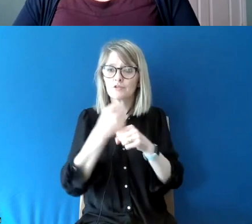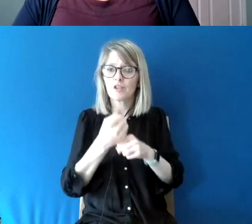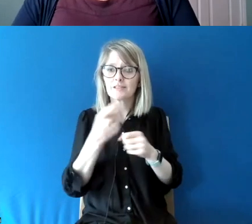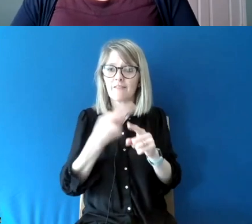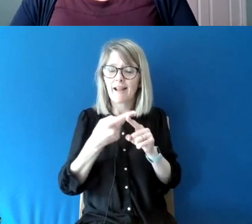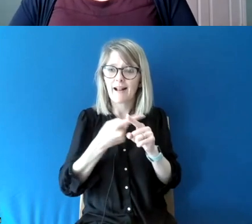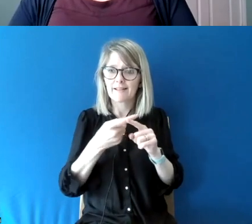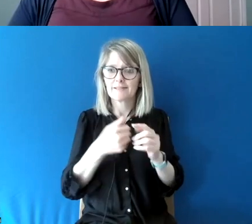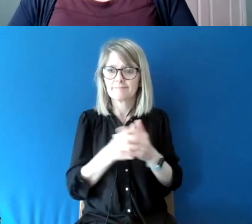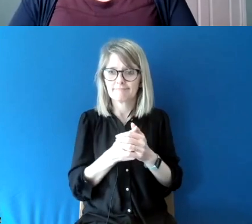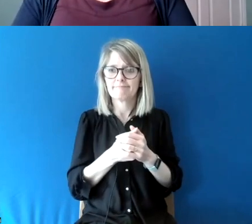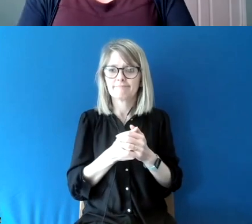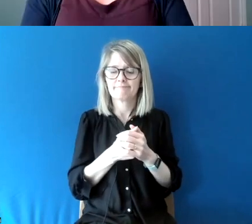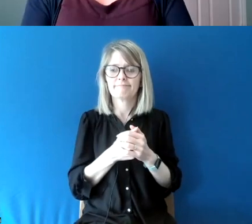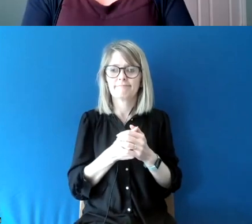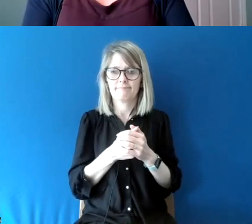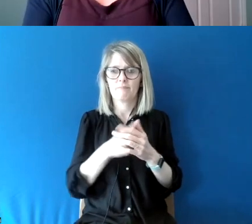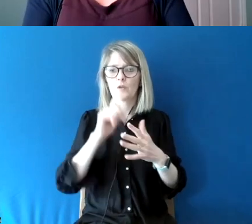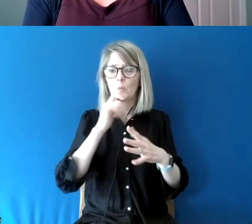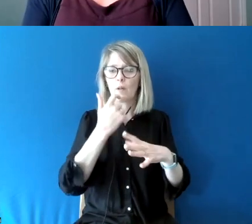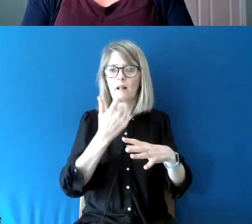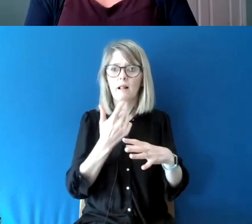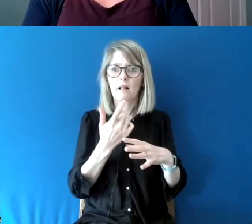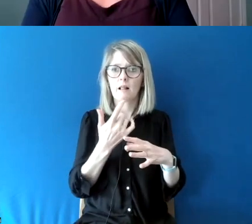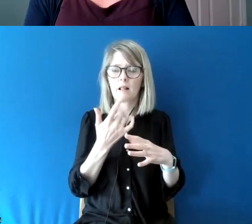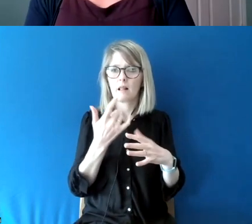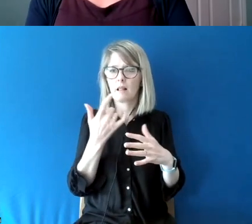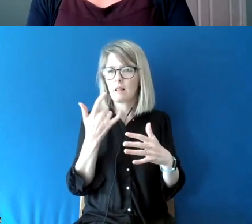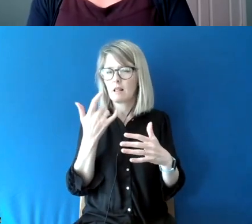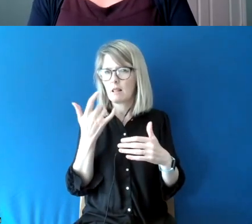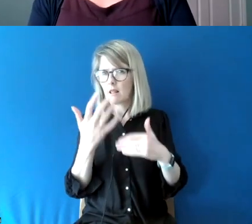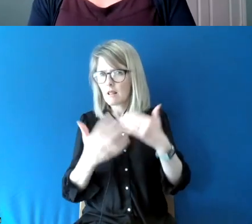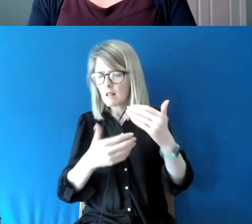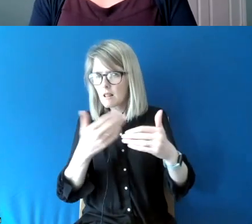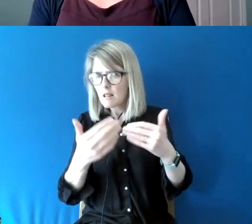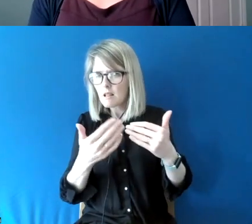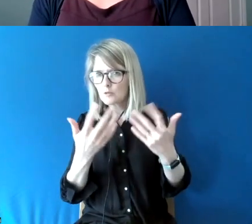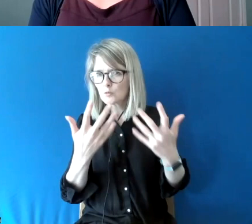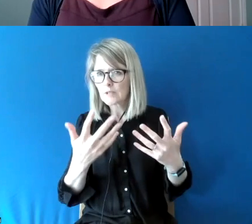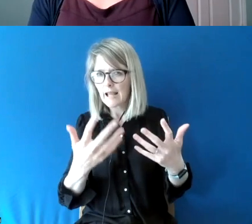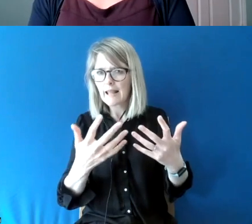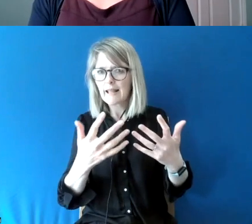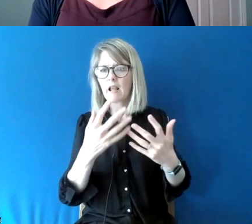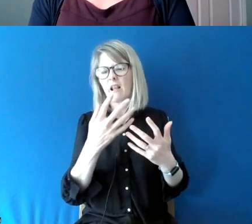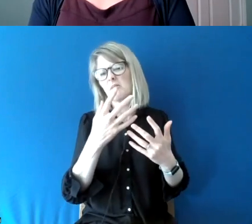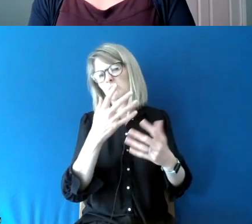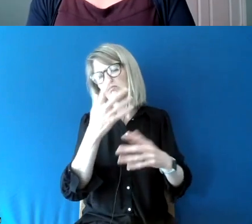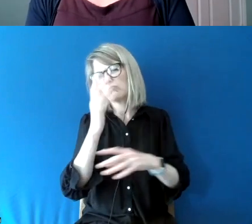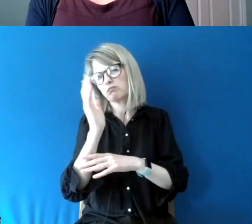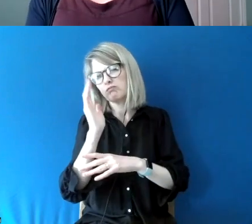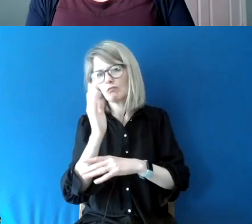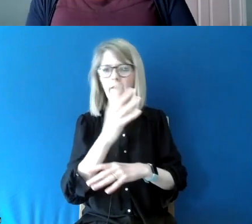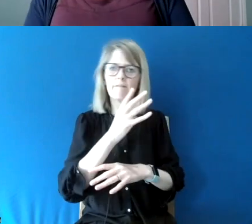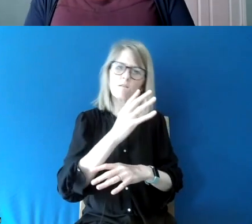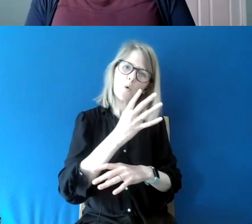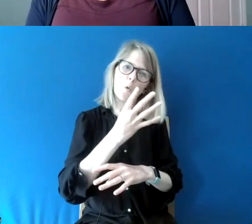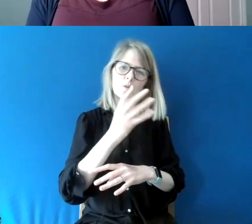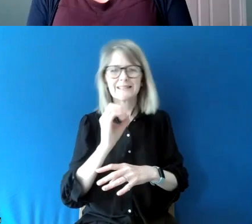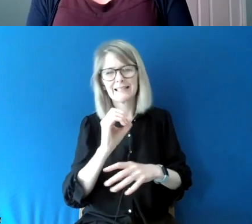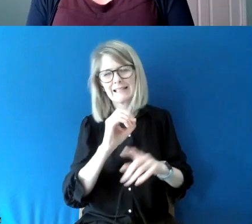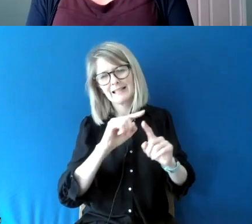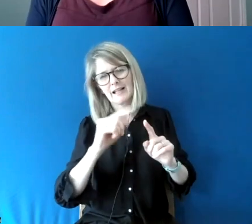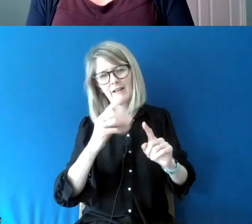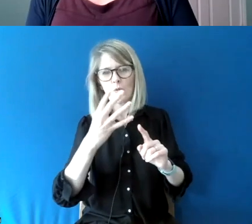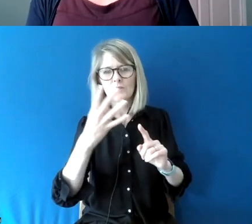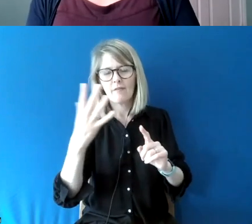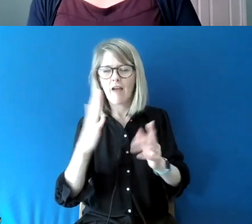do is have, Anderson is going to speak for about 45 minutes. Then we'll take a very